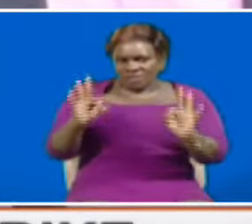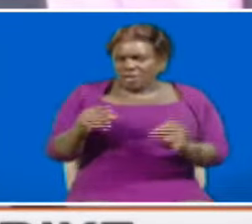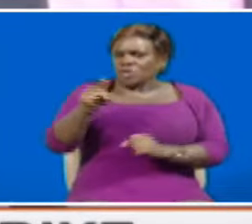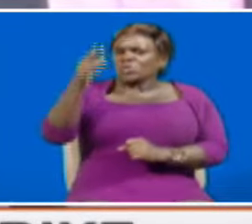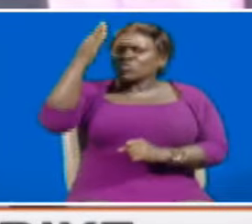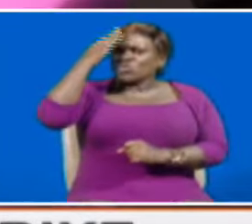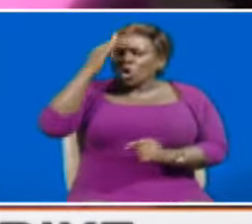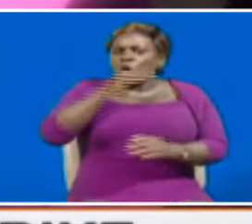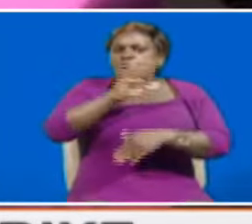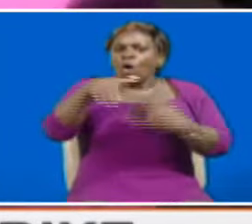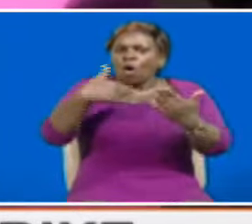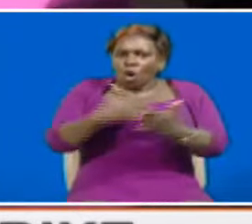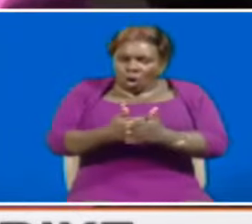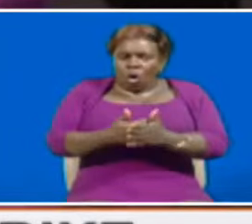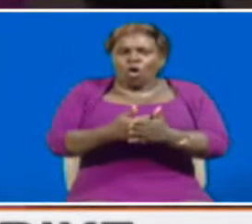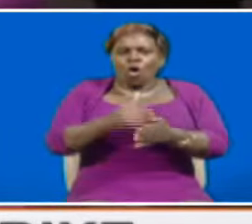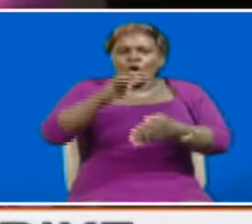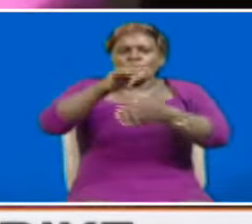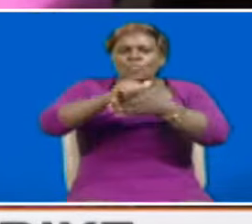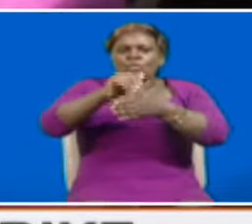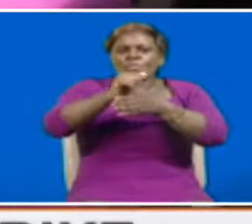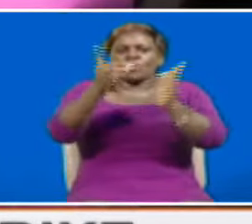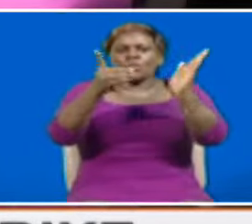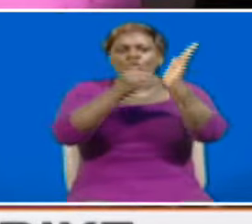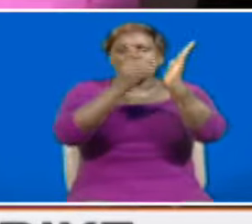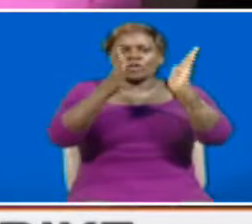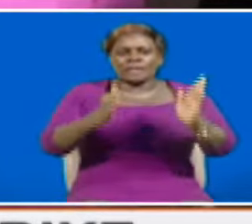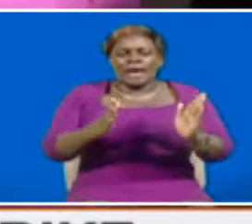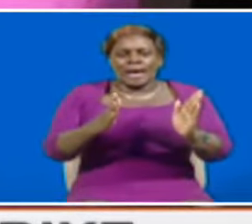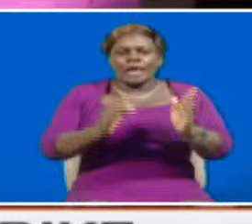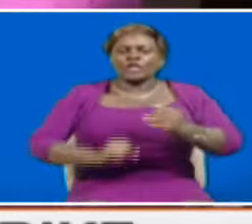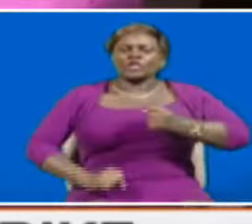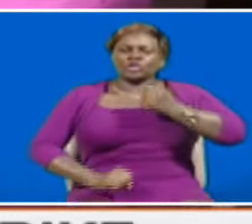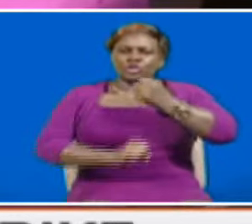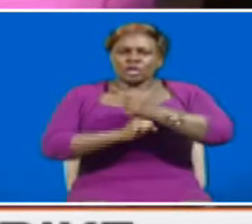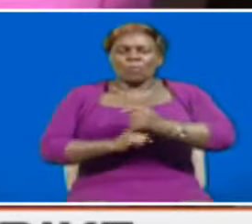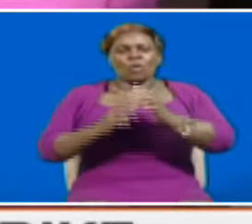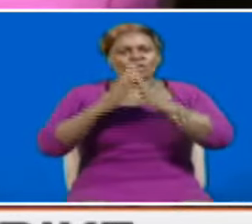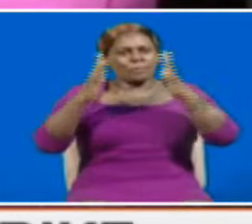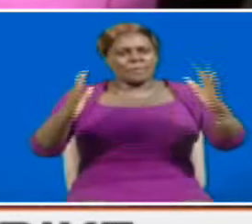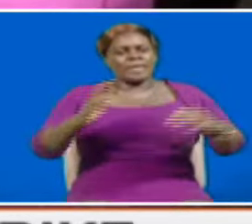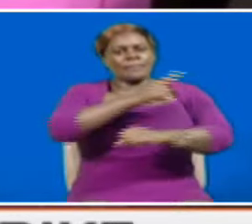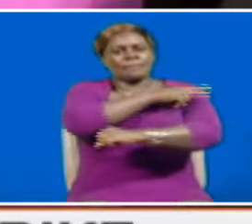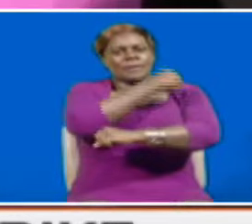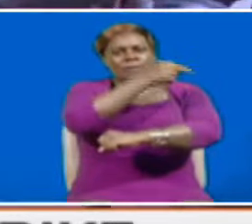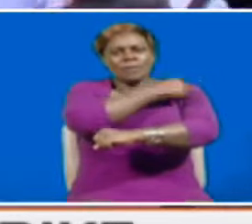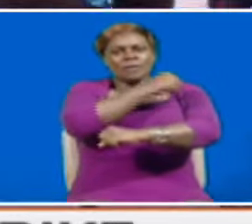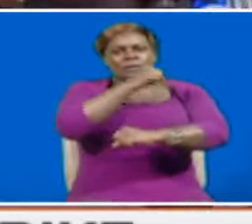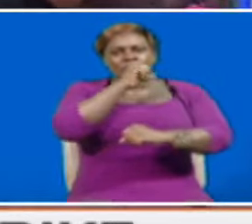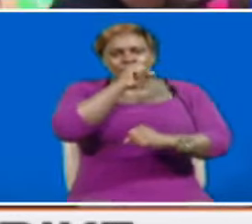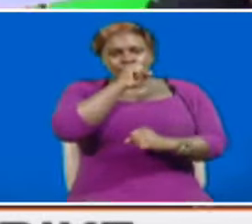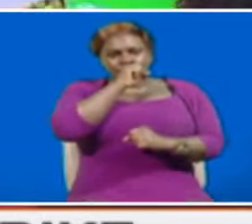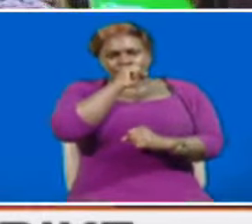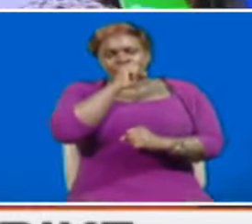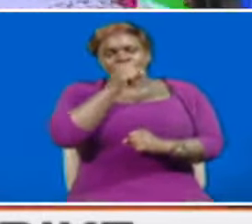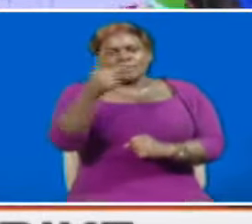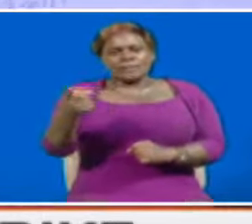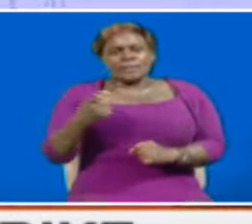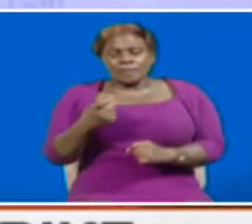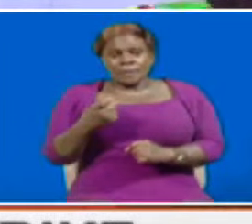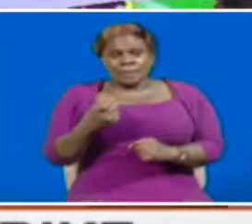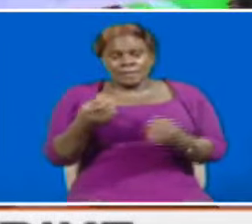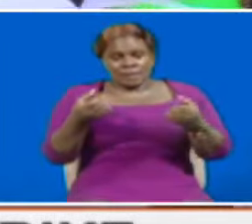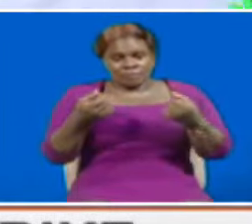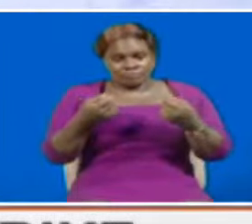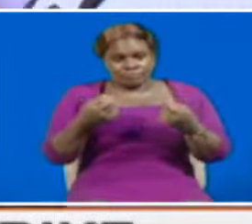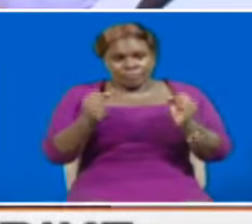know that all interns, all cadres of interns, are the backbone upon which the healthcare of this nation run. If the demands are not met,